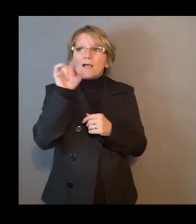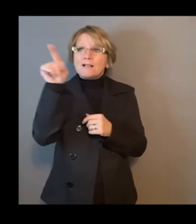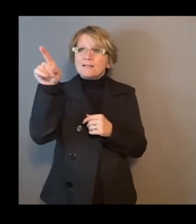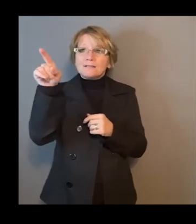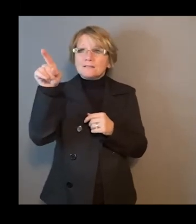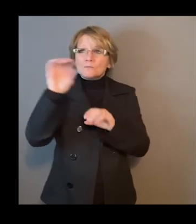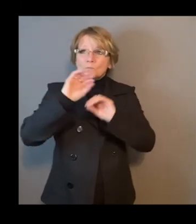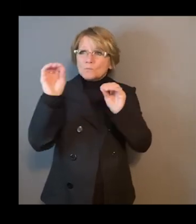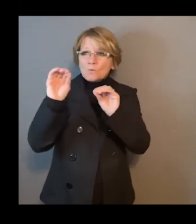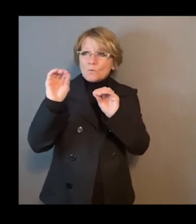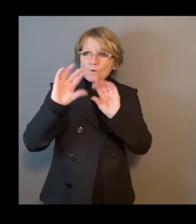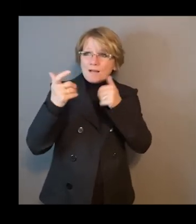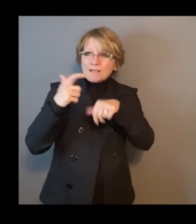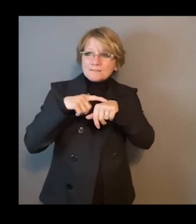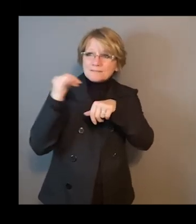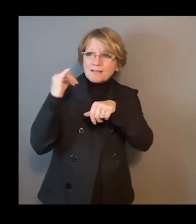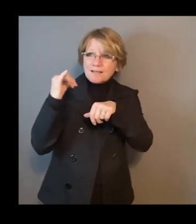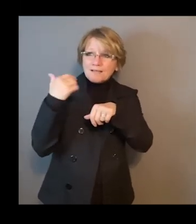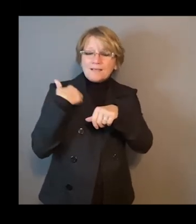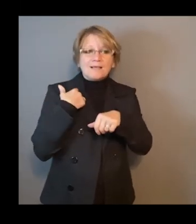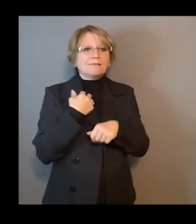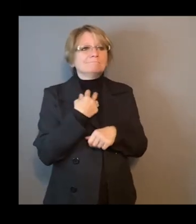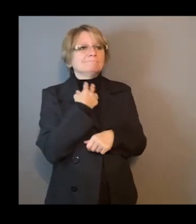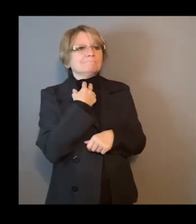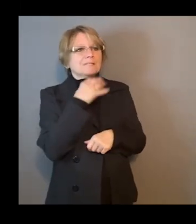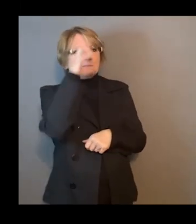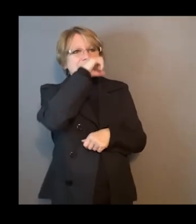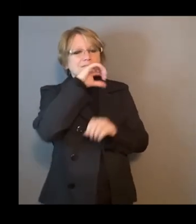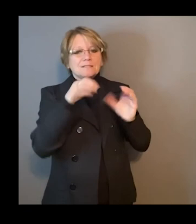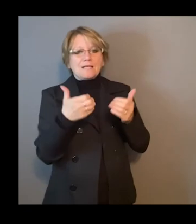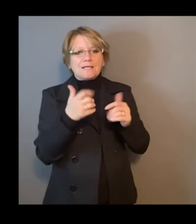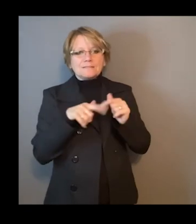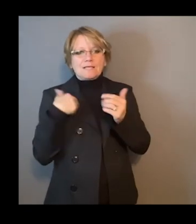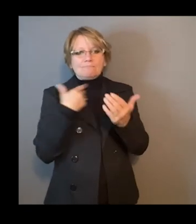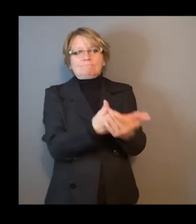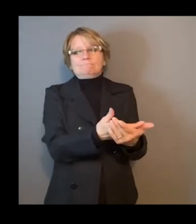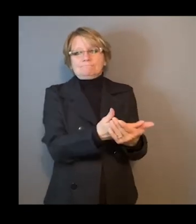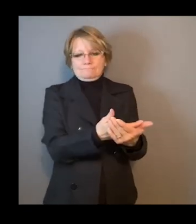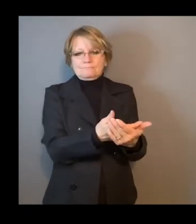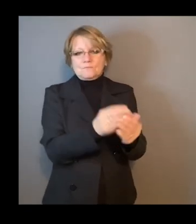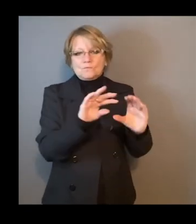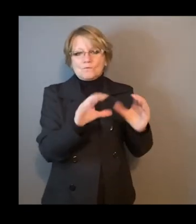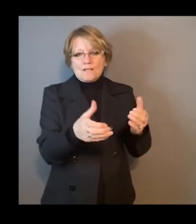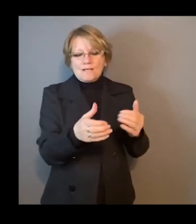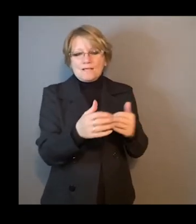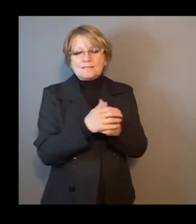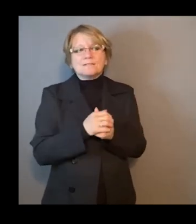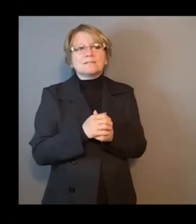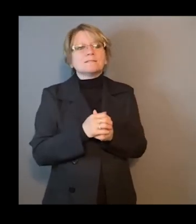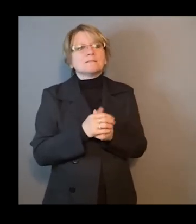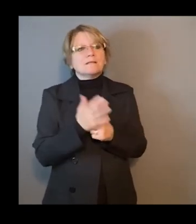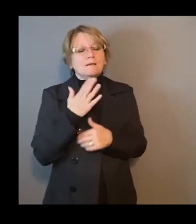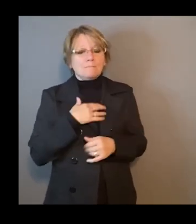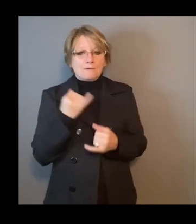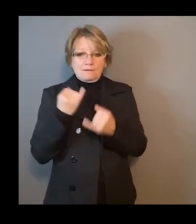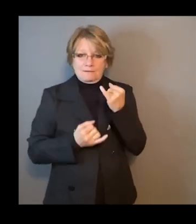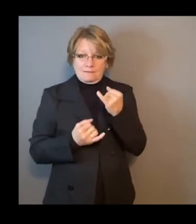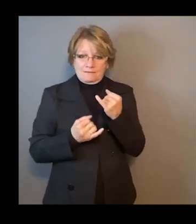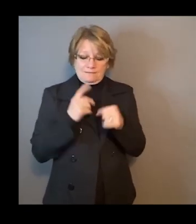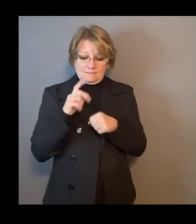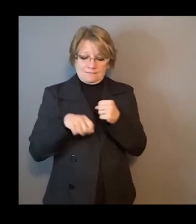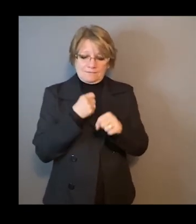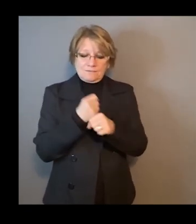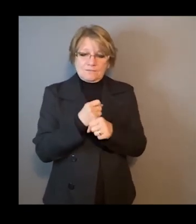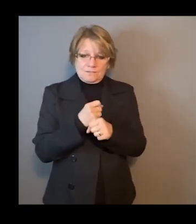was going up there didn't have an 8 a.m. class, 9 times out of 10, I was missing that 8 a.m. class. So it was like, I was dealing with that. And then my last